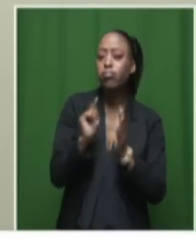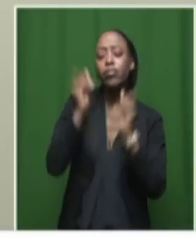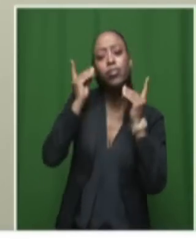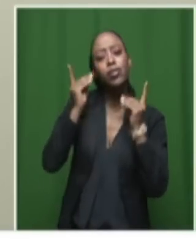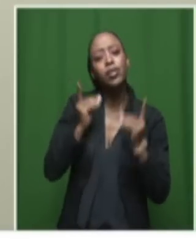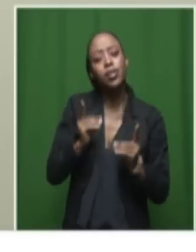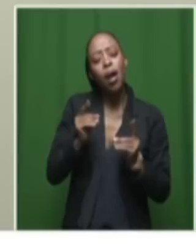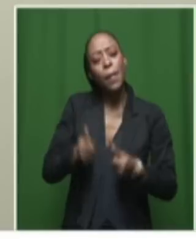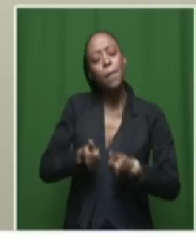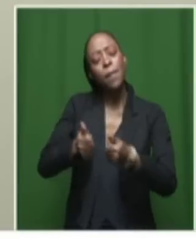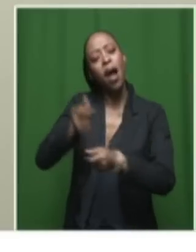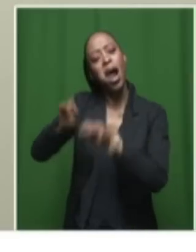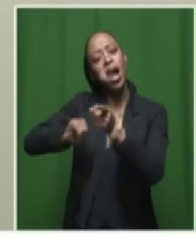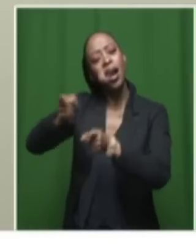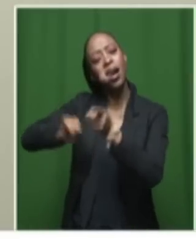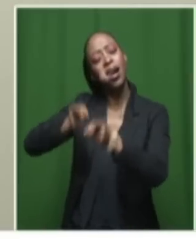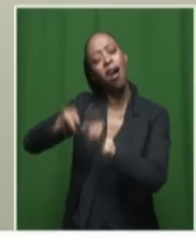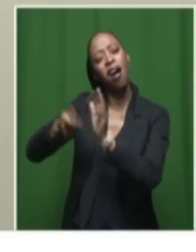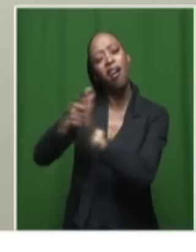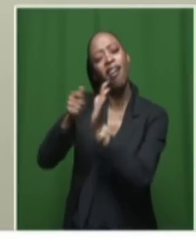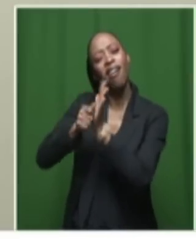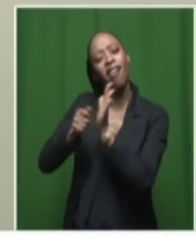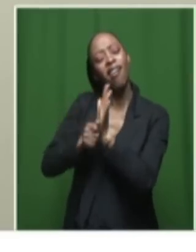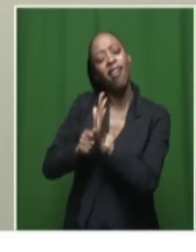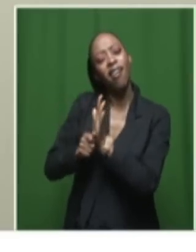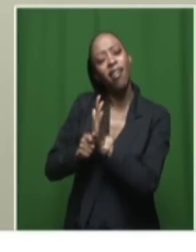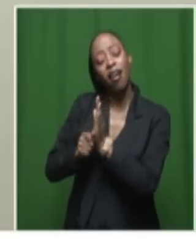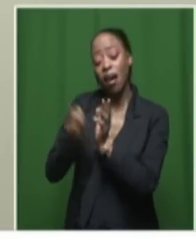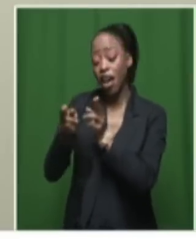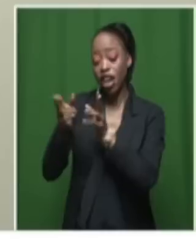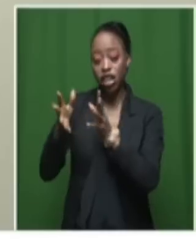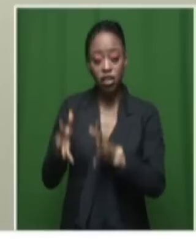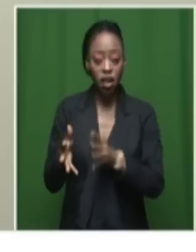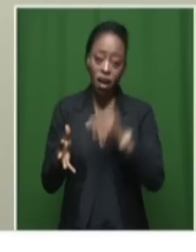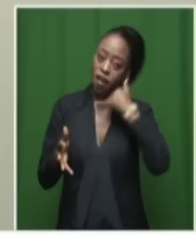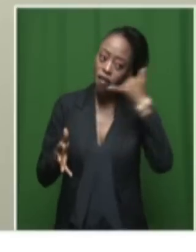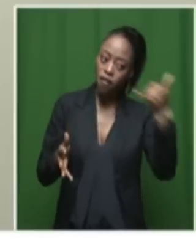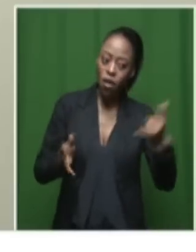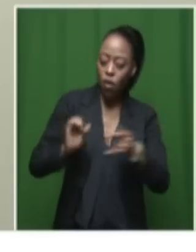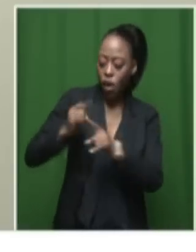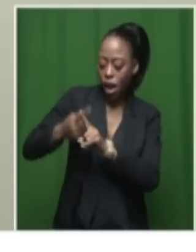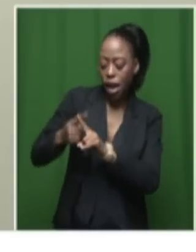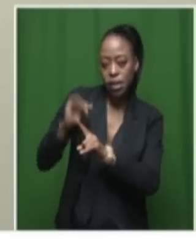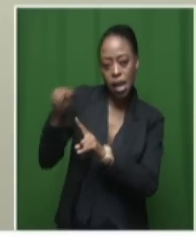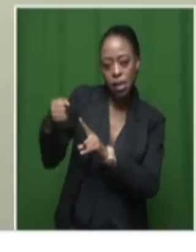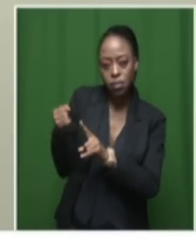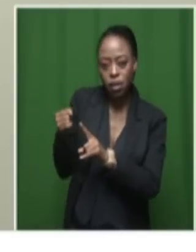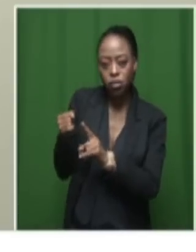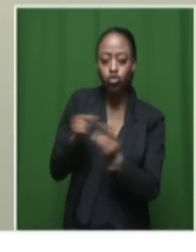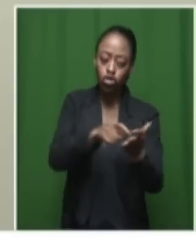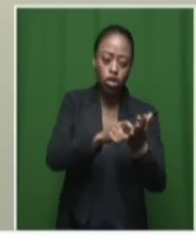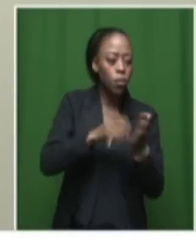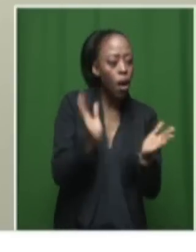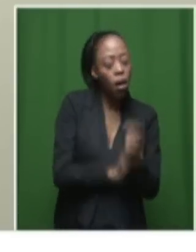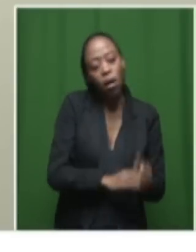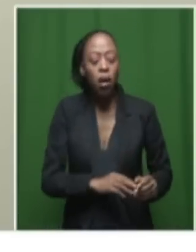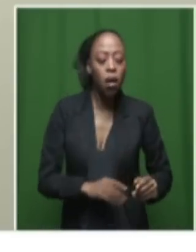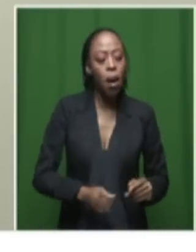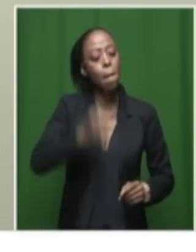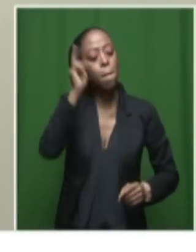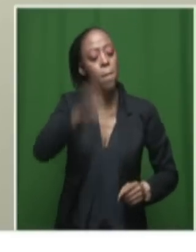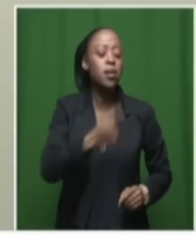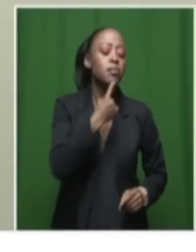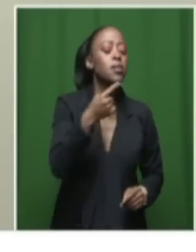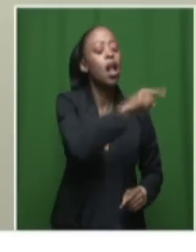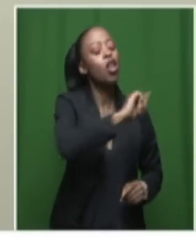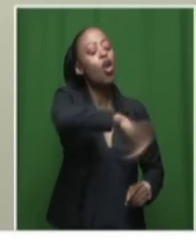a critique of what was written, the editor actually phoned her ex-husband and demanded of him that he tell her